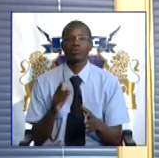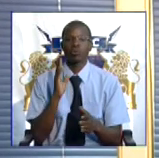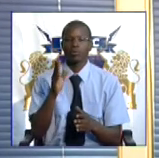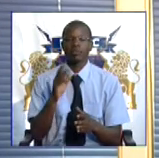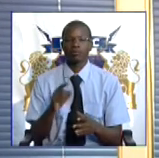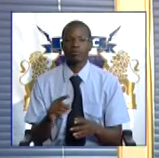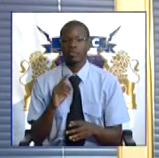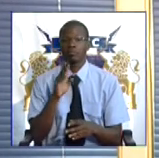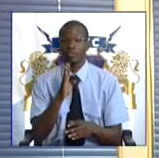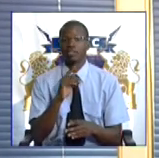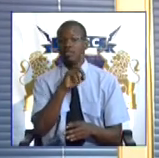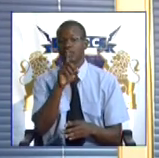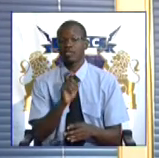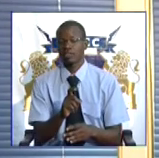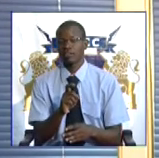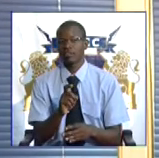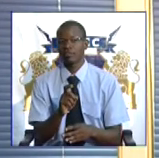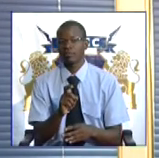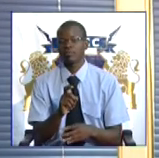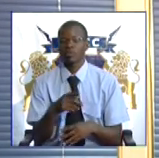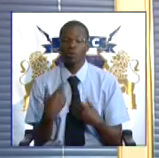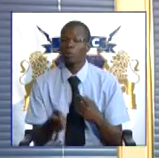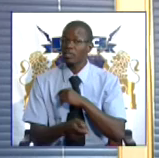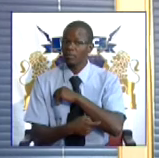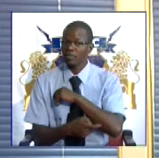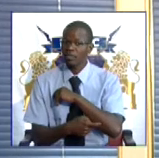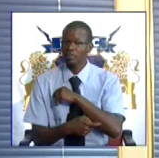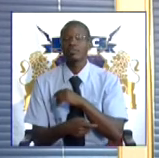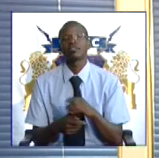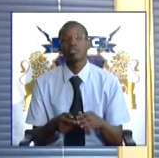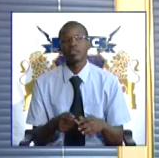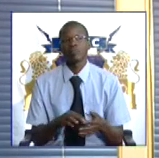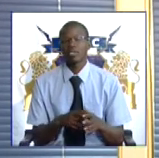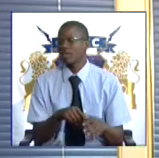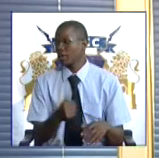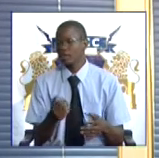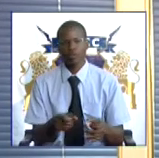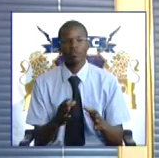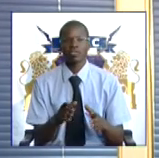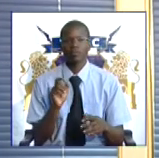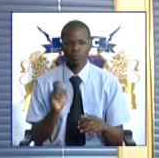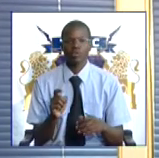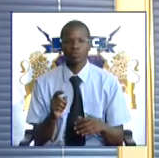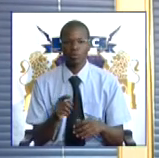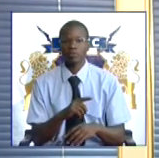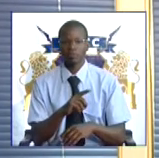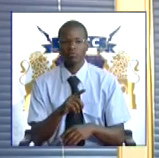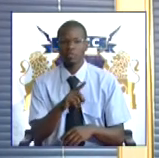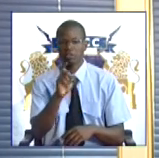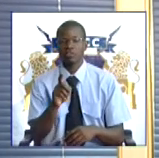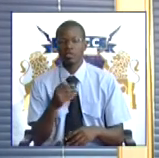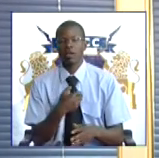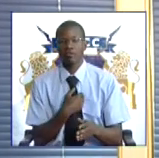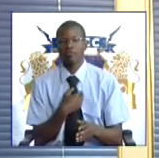place, and any of the officers on duty could undergo the test. Integrity tests can range from